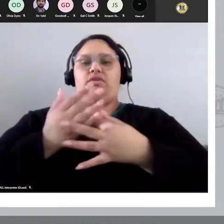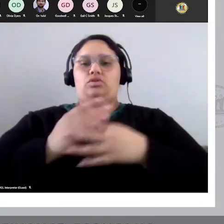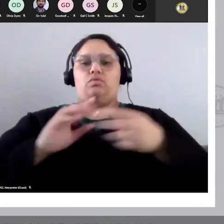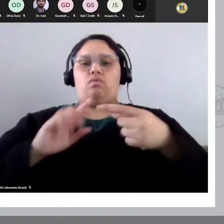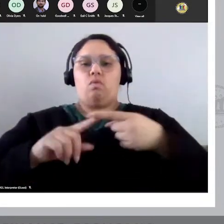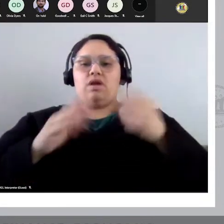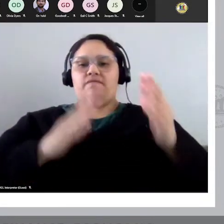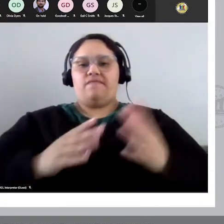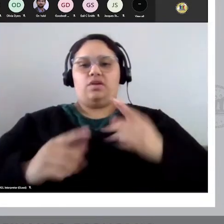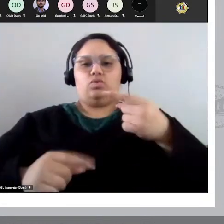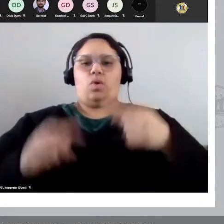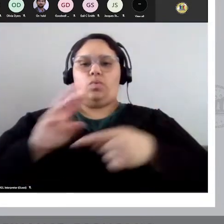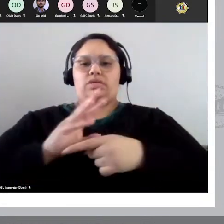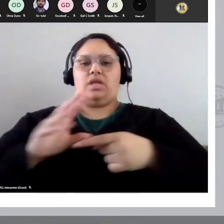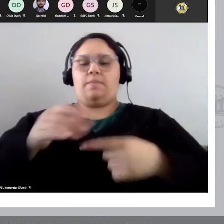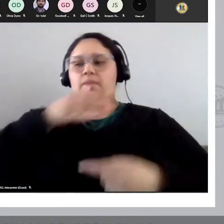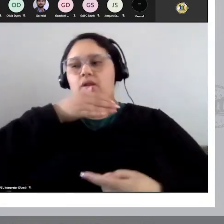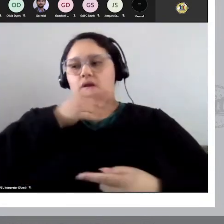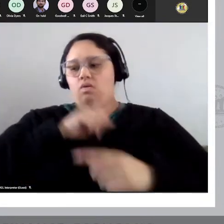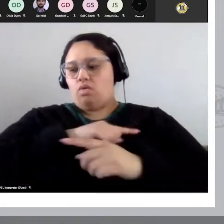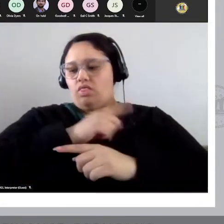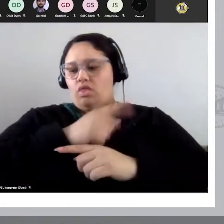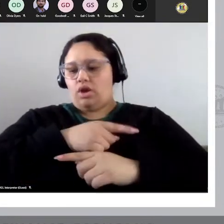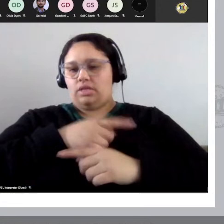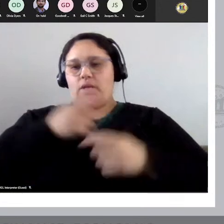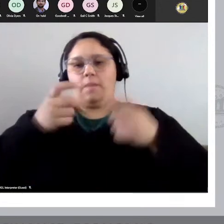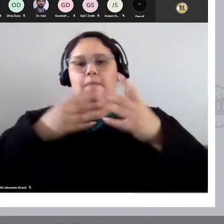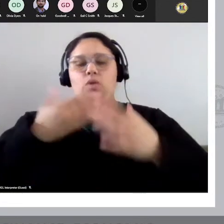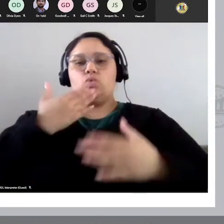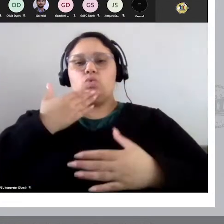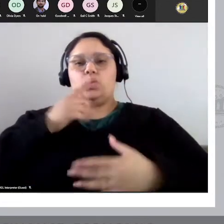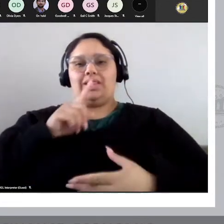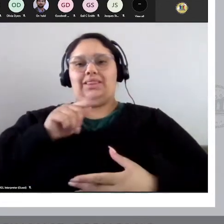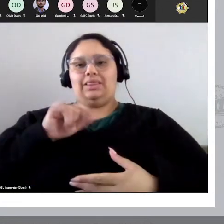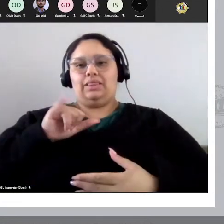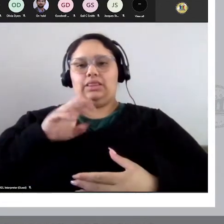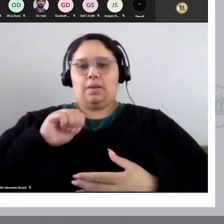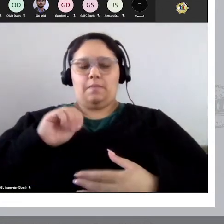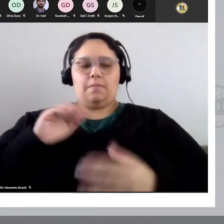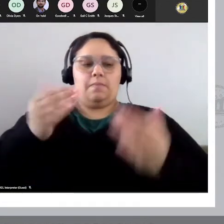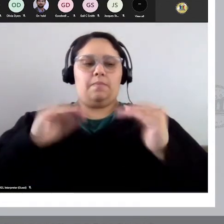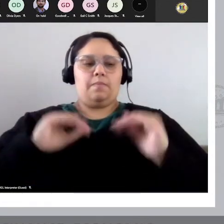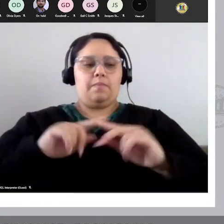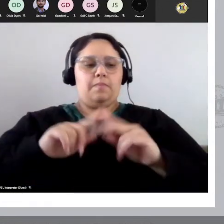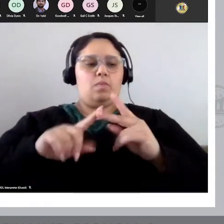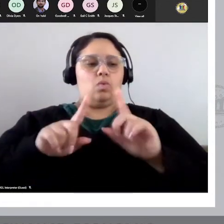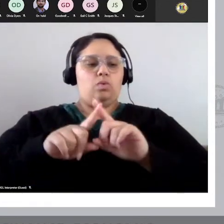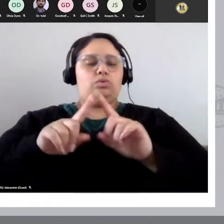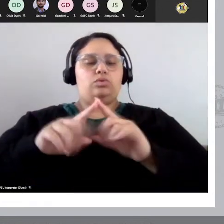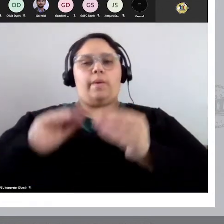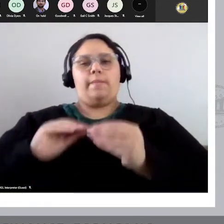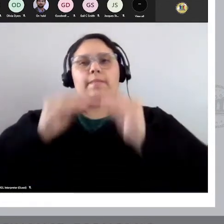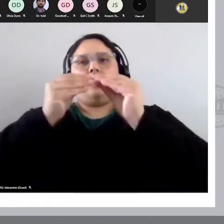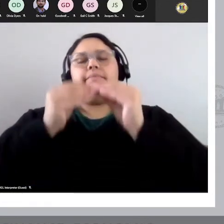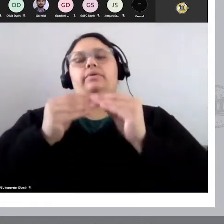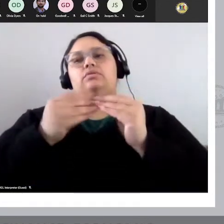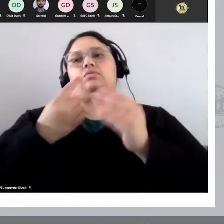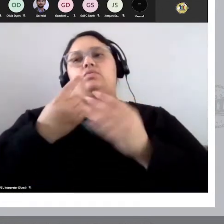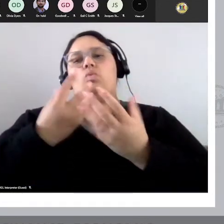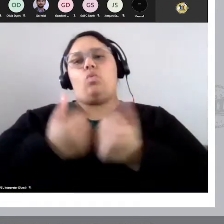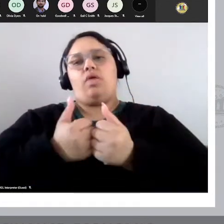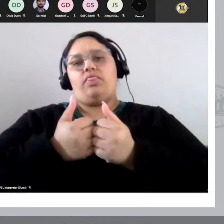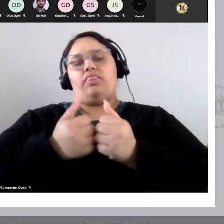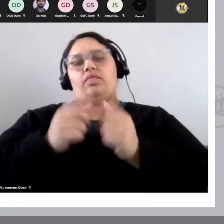which was one phase one of the Western Public Authority that was managed by Tim. And then we looked at the amendments